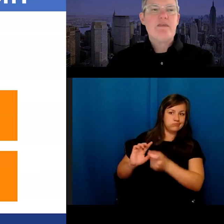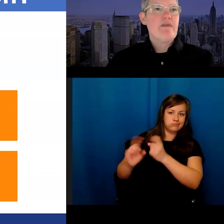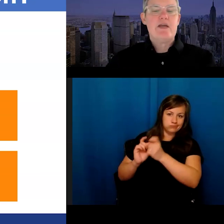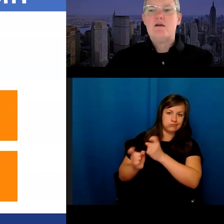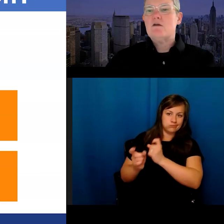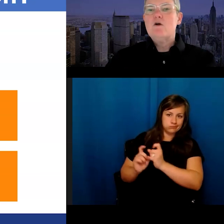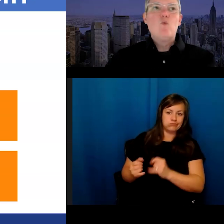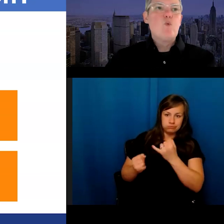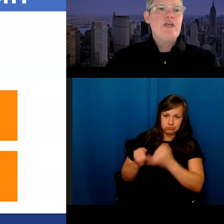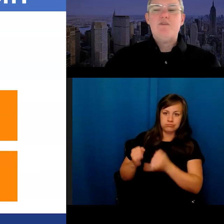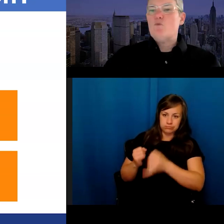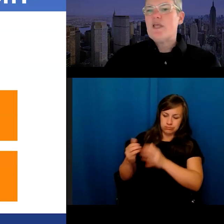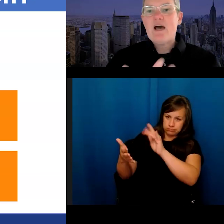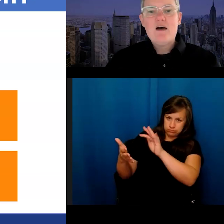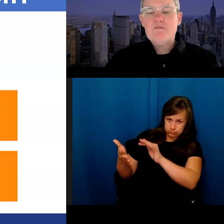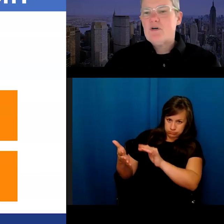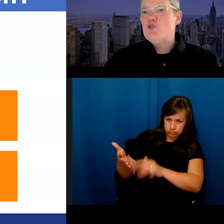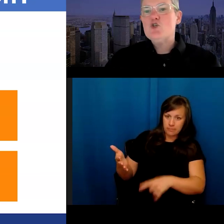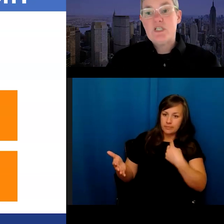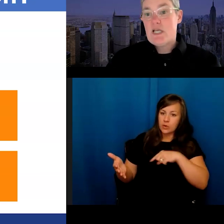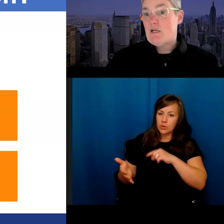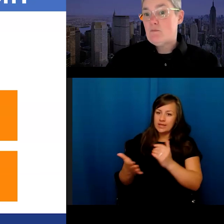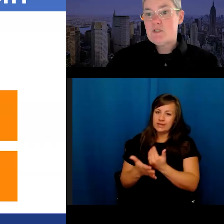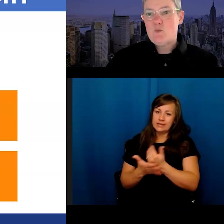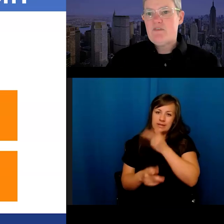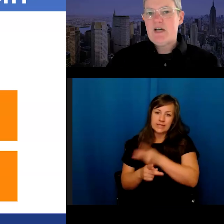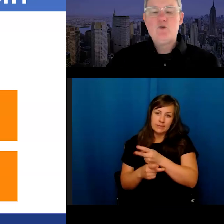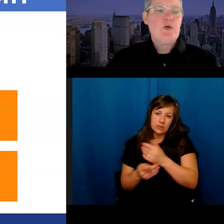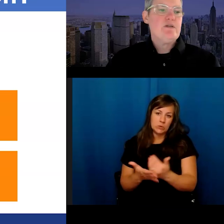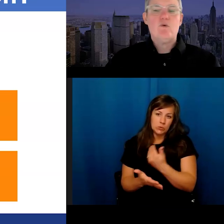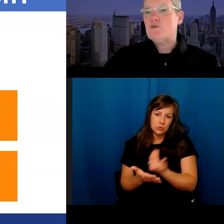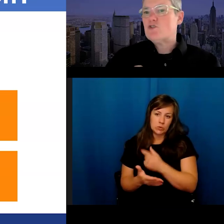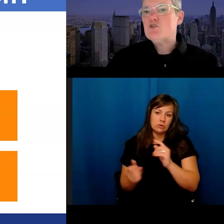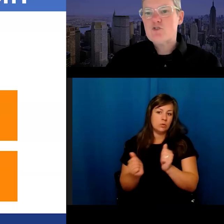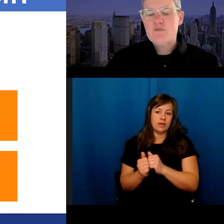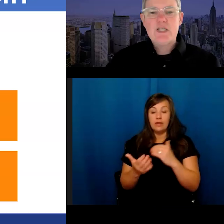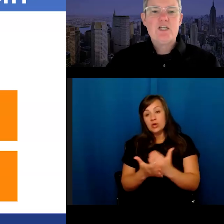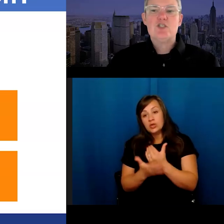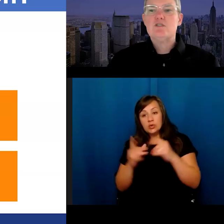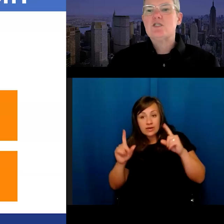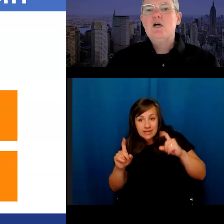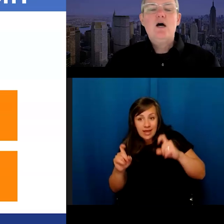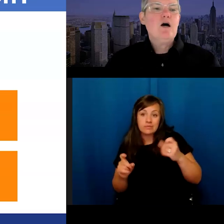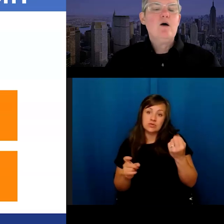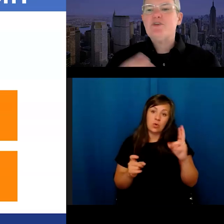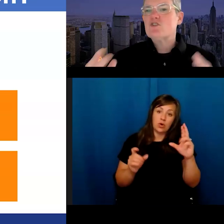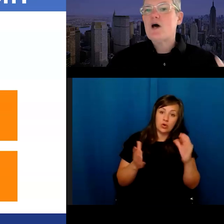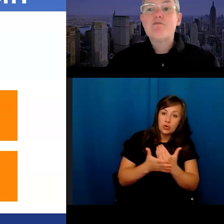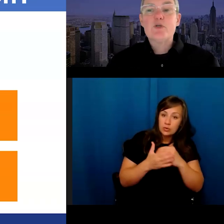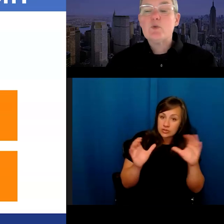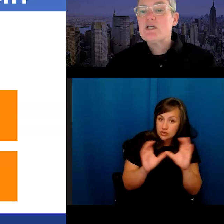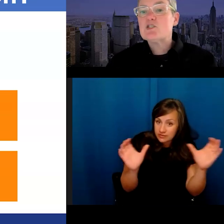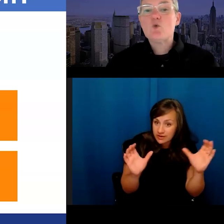will update there when we have new exams that we've evaluated, or there's new certifications.